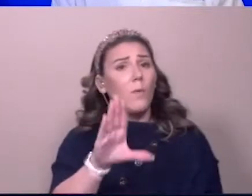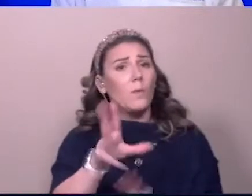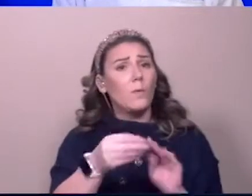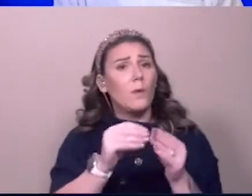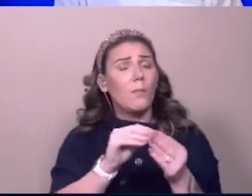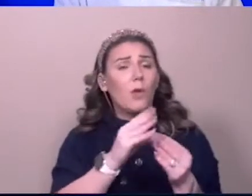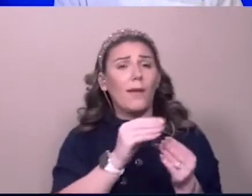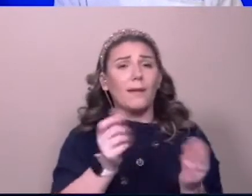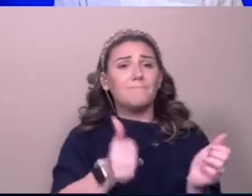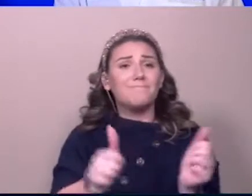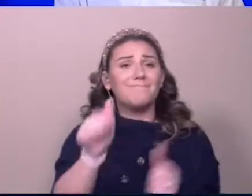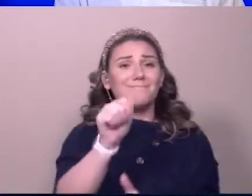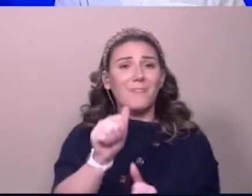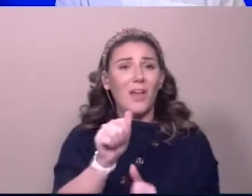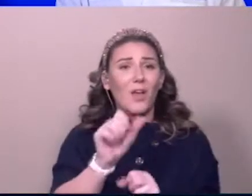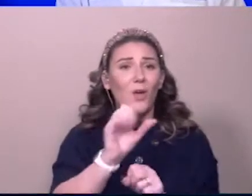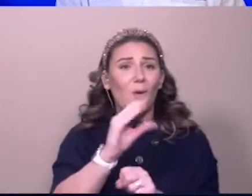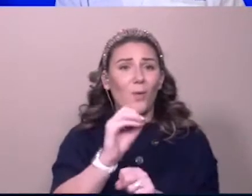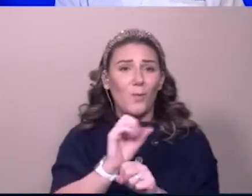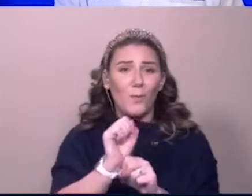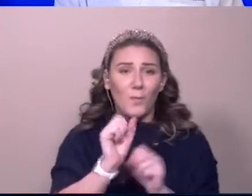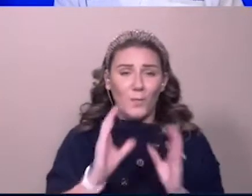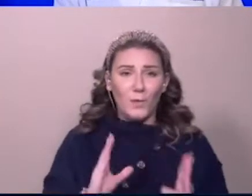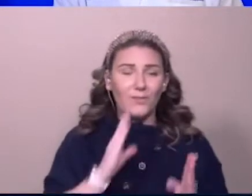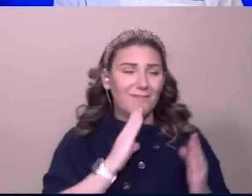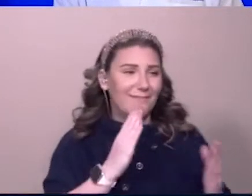colleagues. Thank you, Steve.